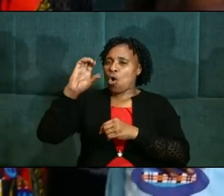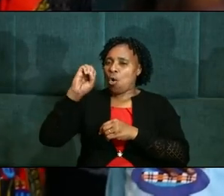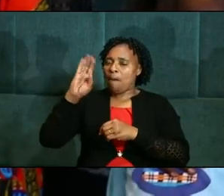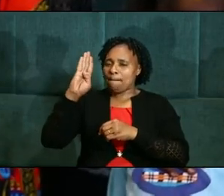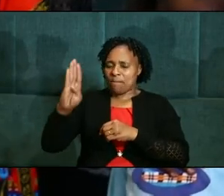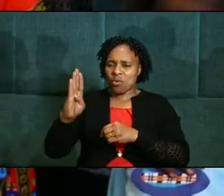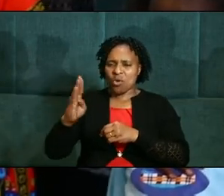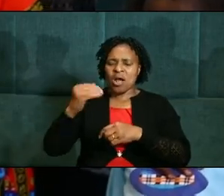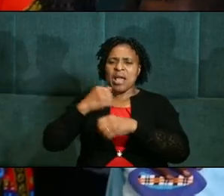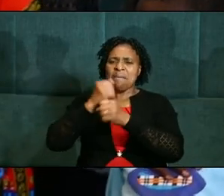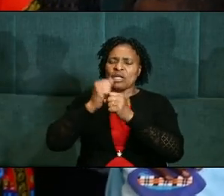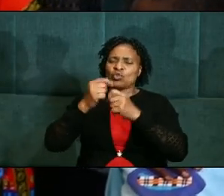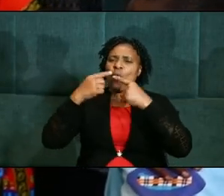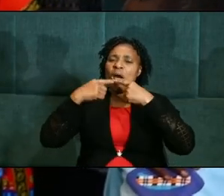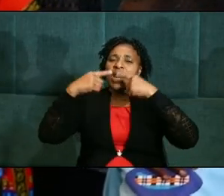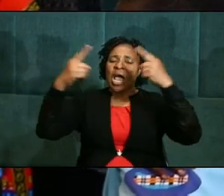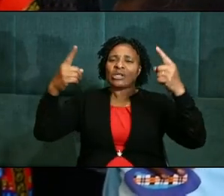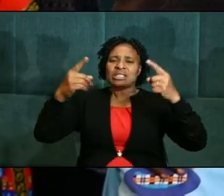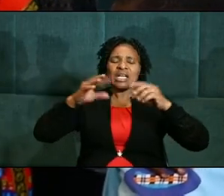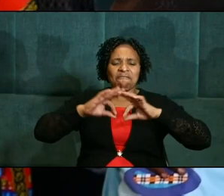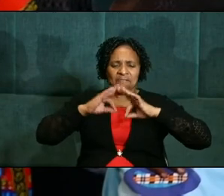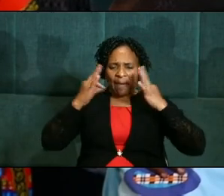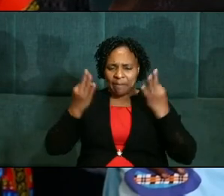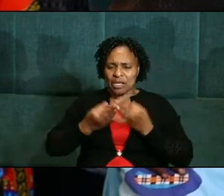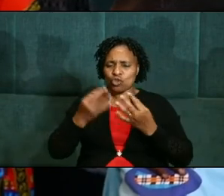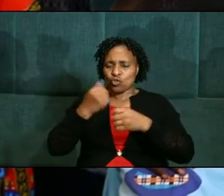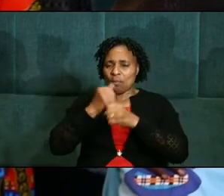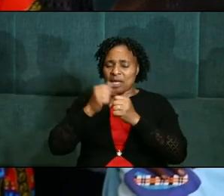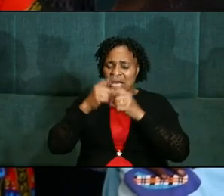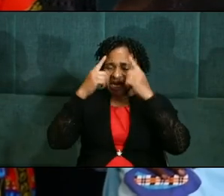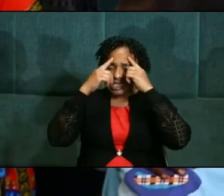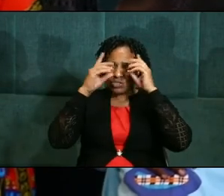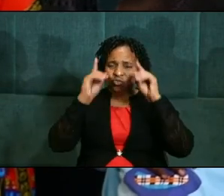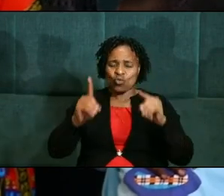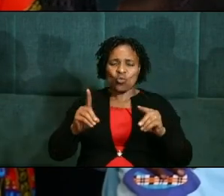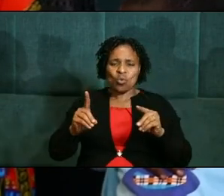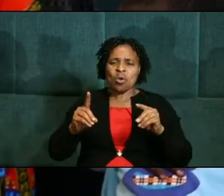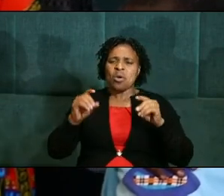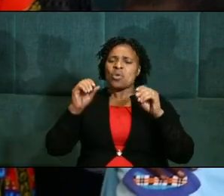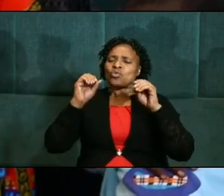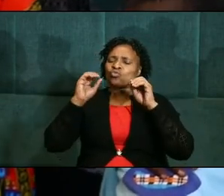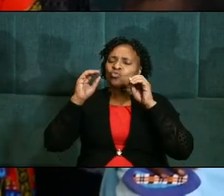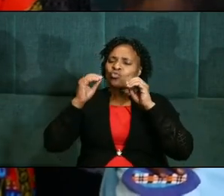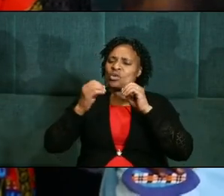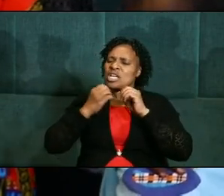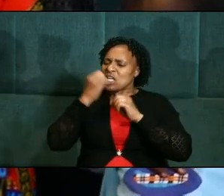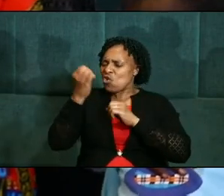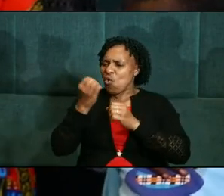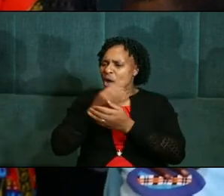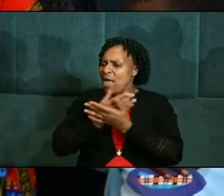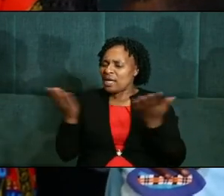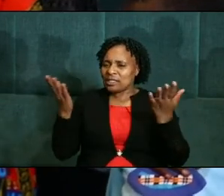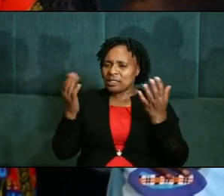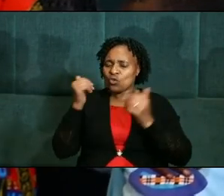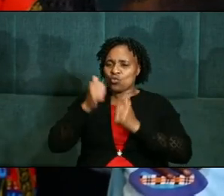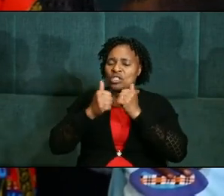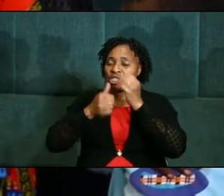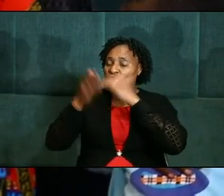he had to make a declaration to his family, to make a decision to cast out anything that is not godly.